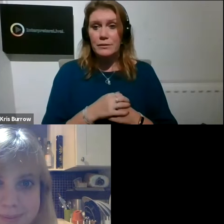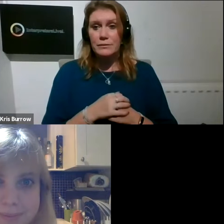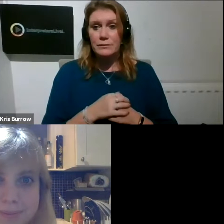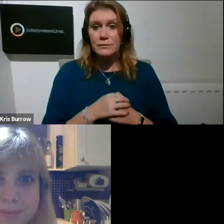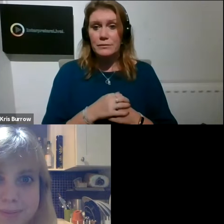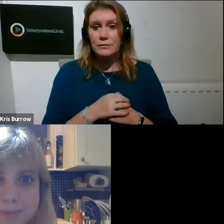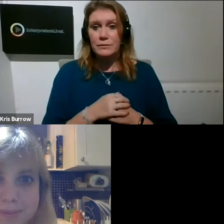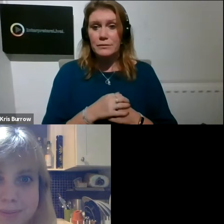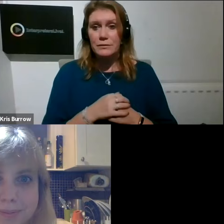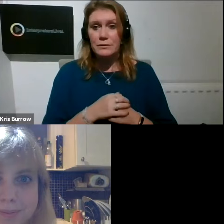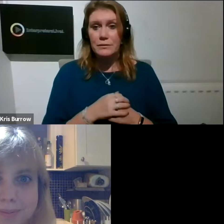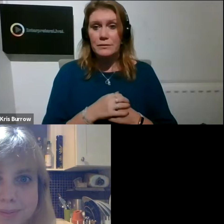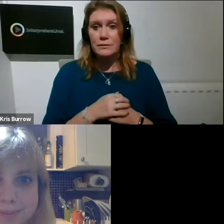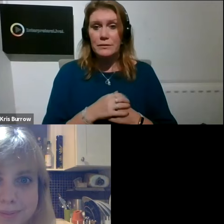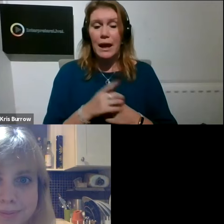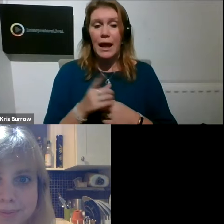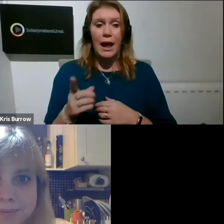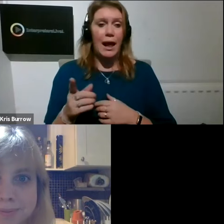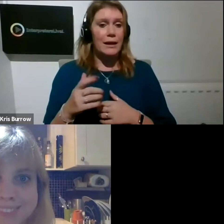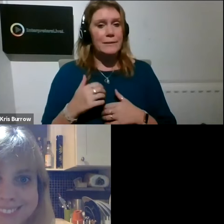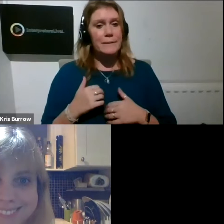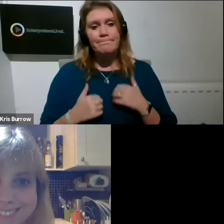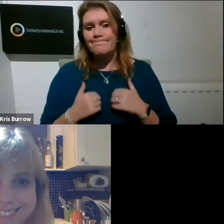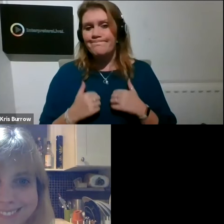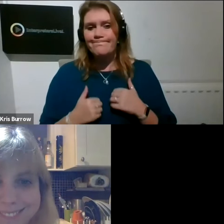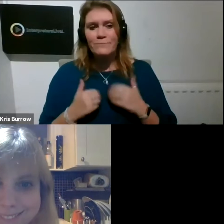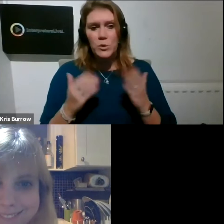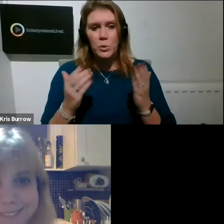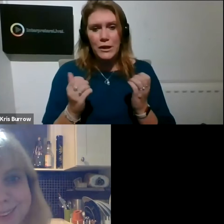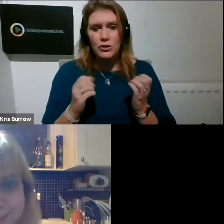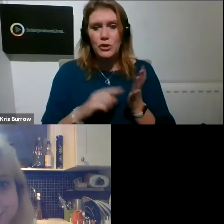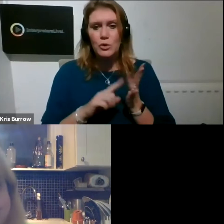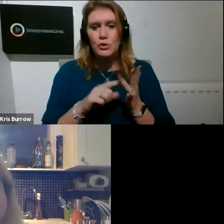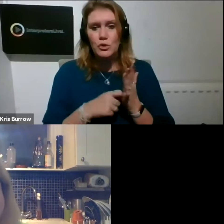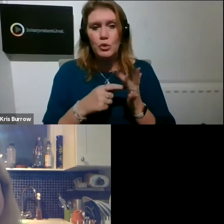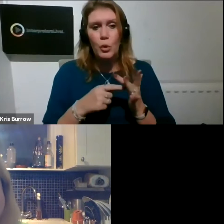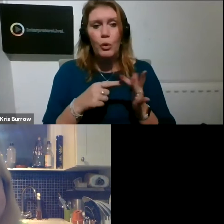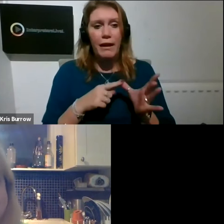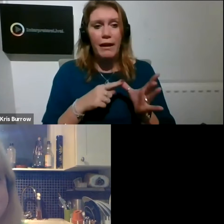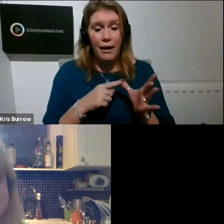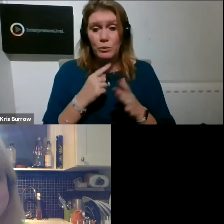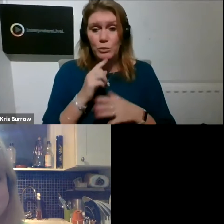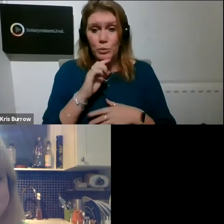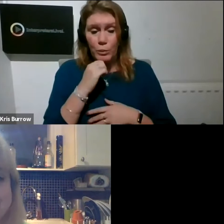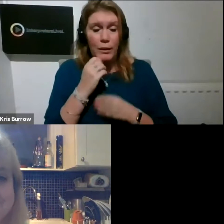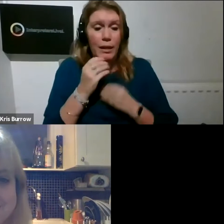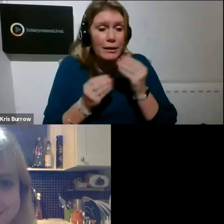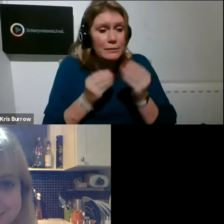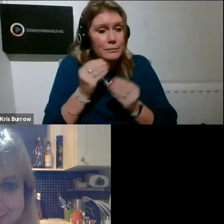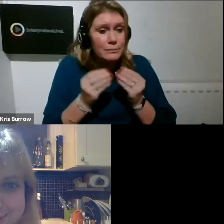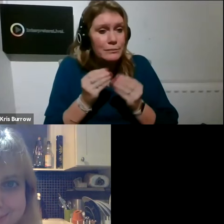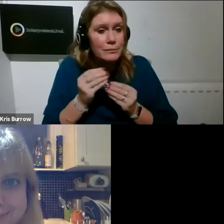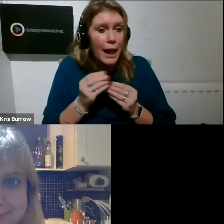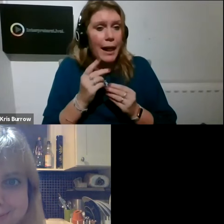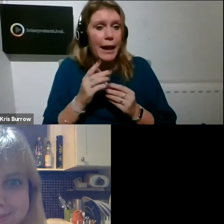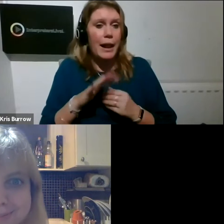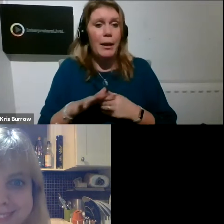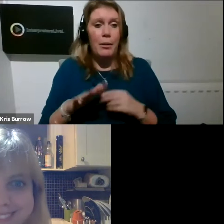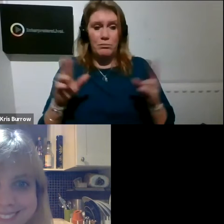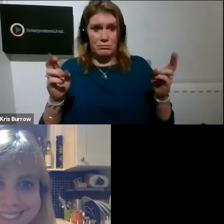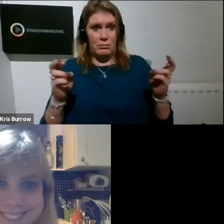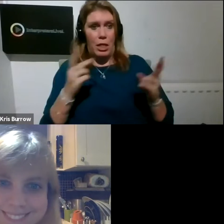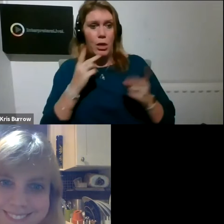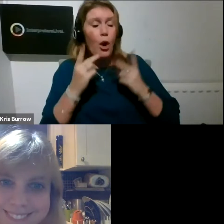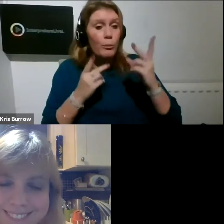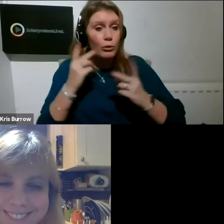to introduce Toria Banks, and Toria is going to tell us just a little bit more at the moment about the opera that we're going to see,